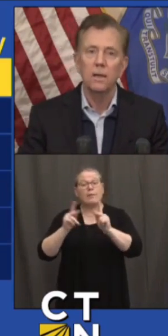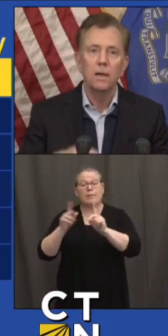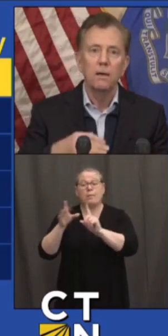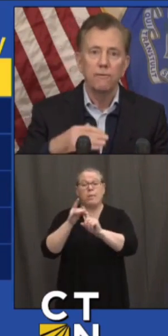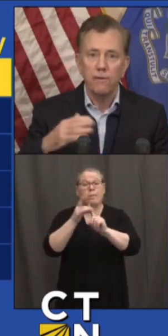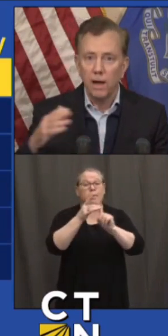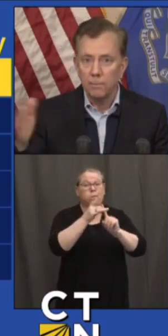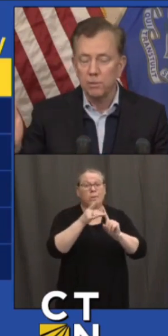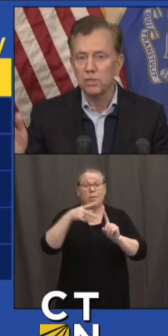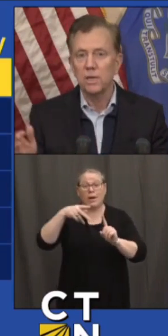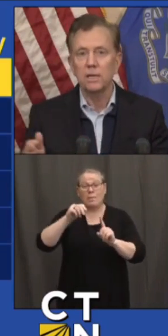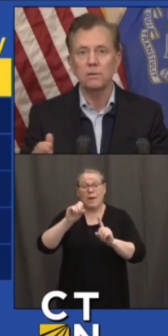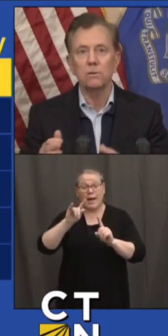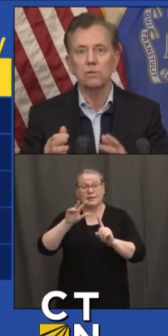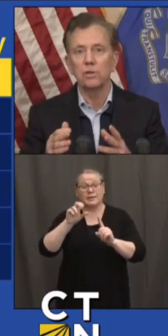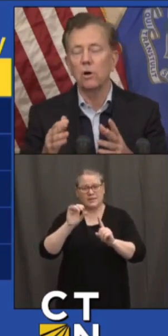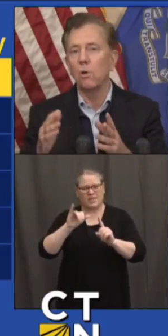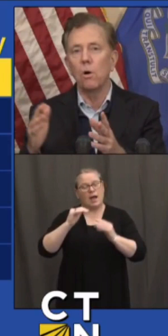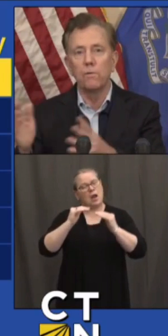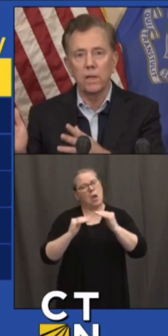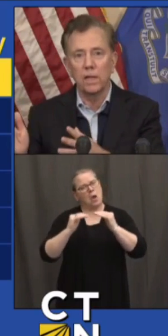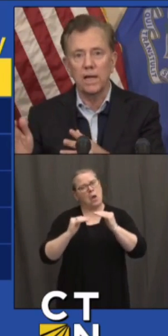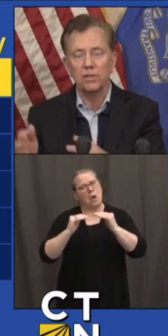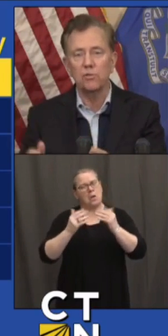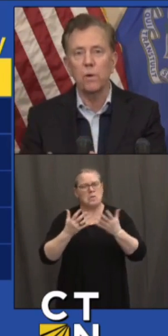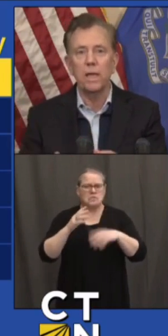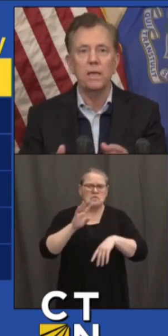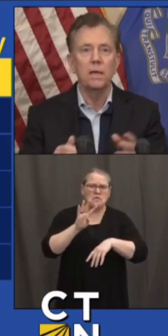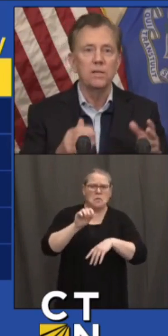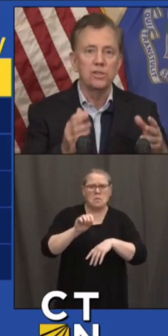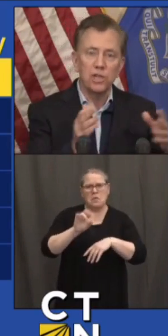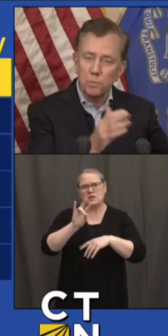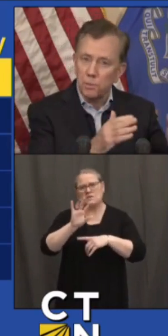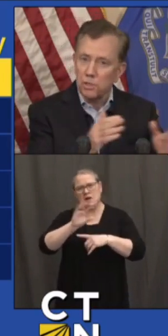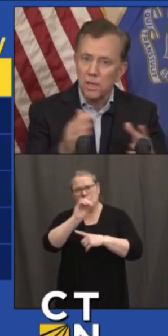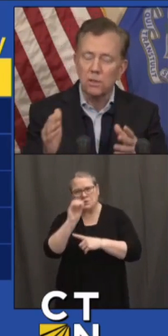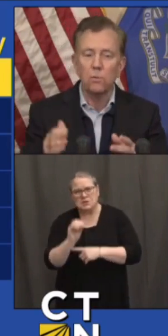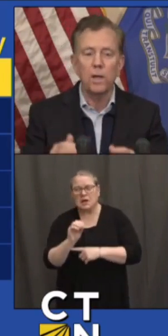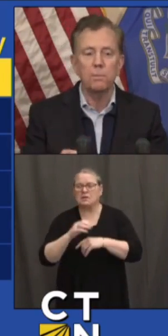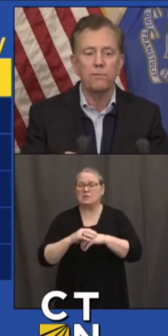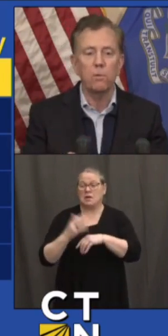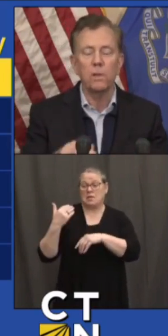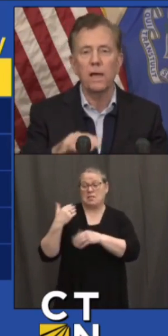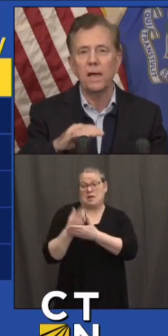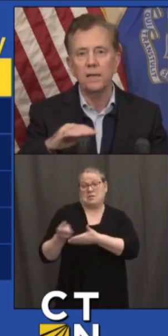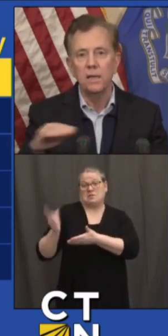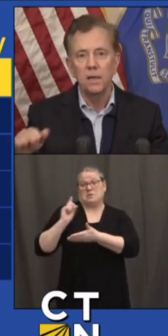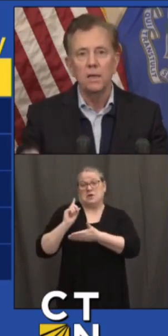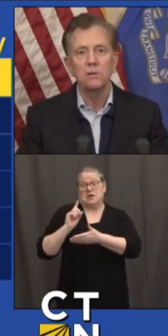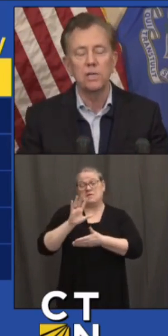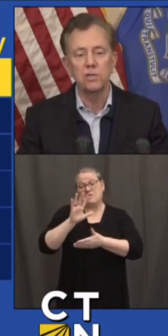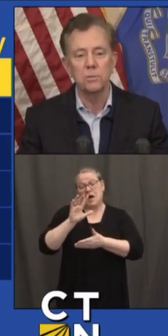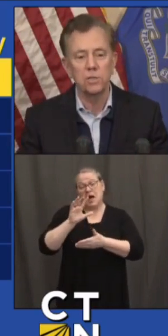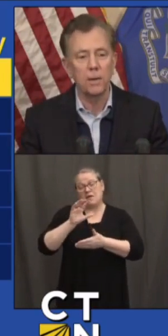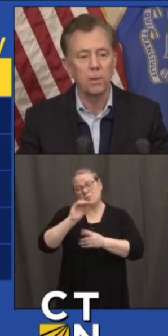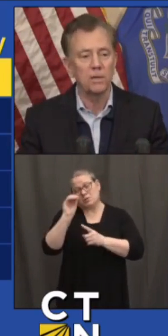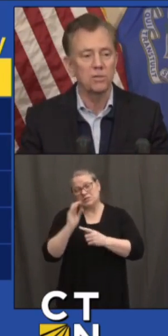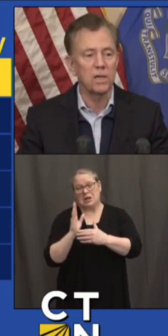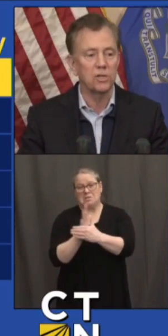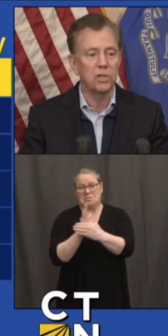4.7%, 5% or so over the last week, 6% the week before that. You see